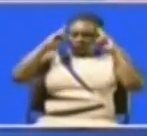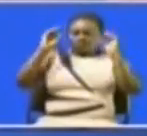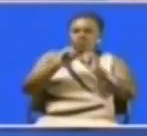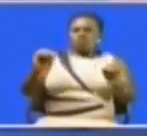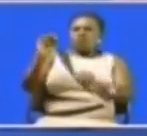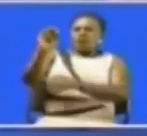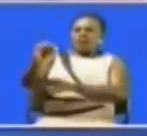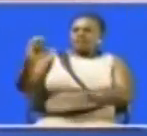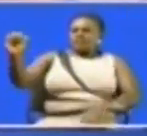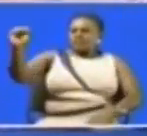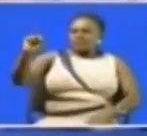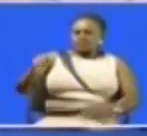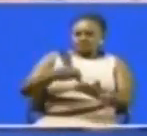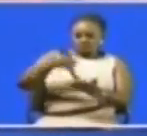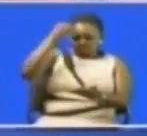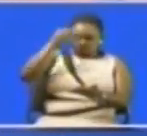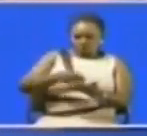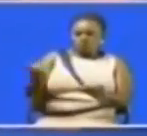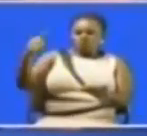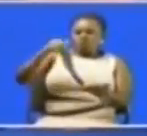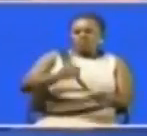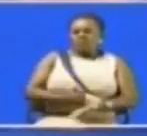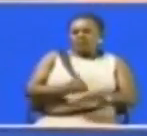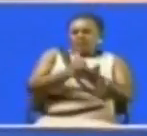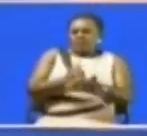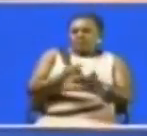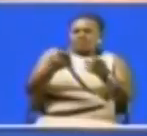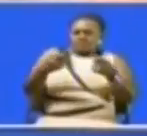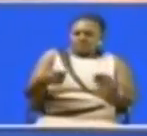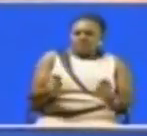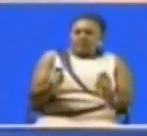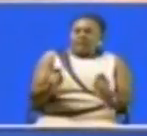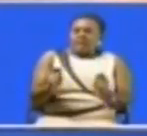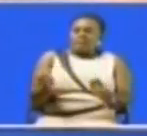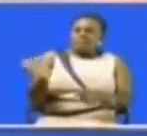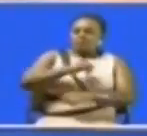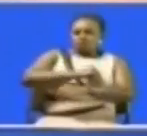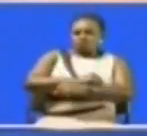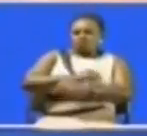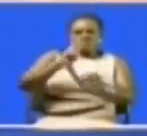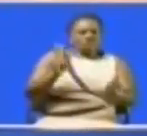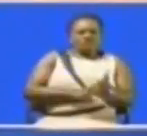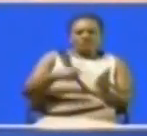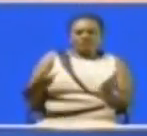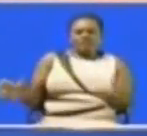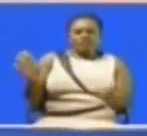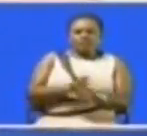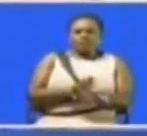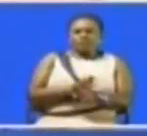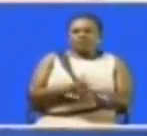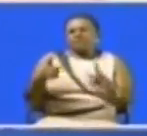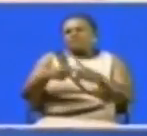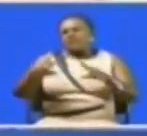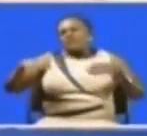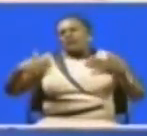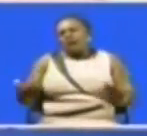asked Education CS Amina Mohammed to intervene since the attempts to have the girls back to school have completely failed. Tutaanza namna